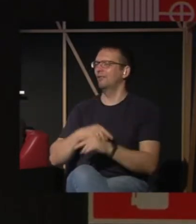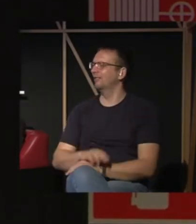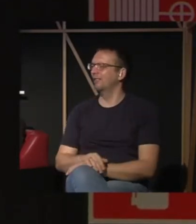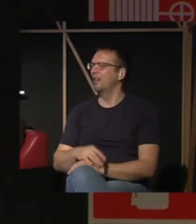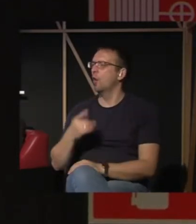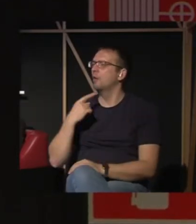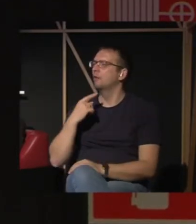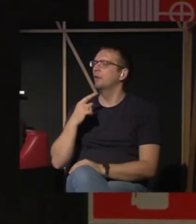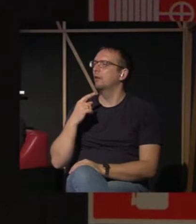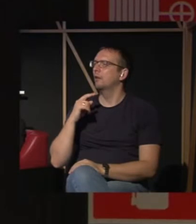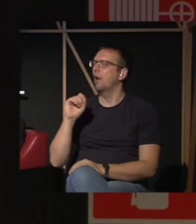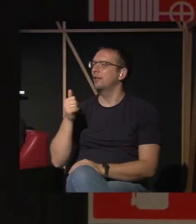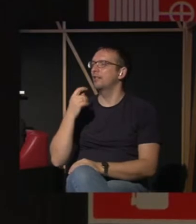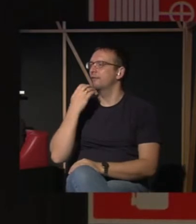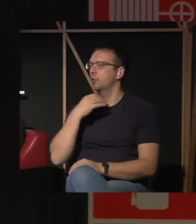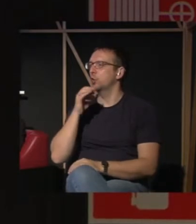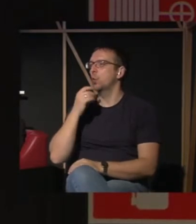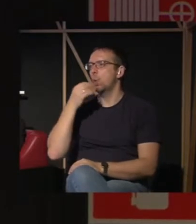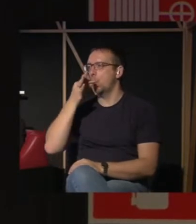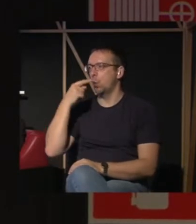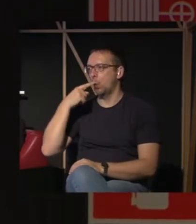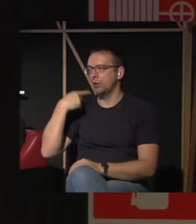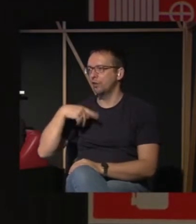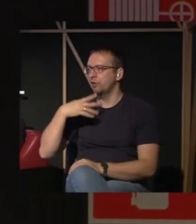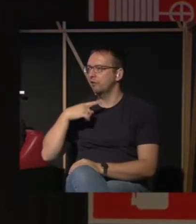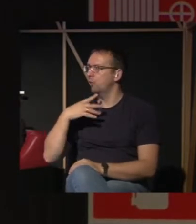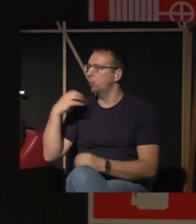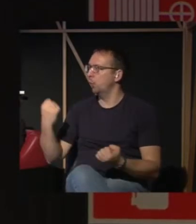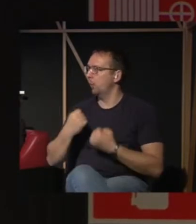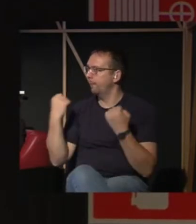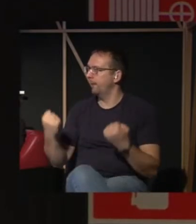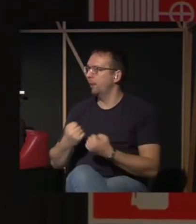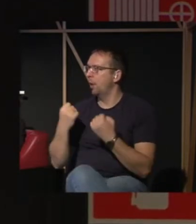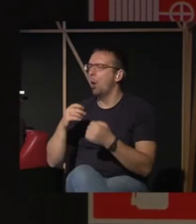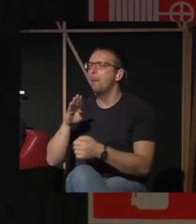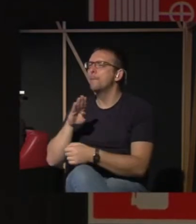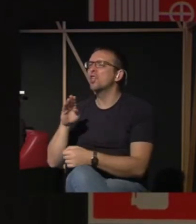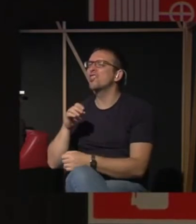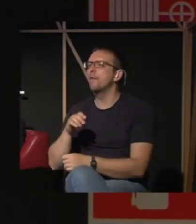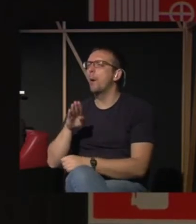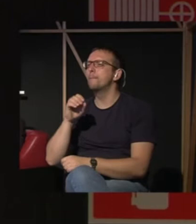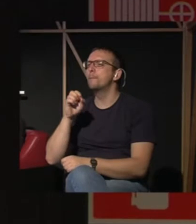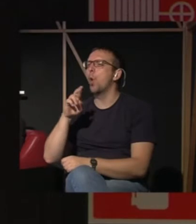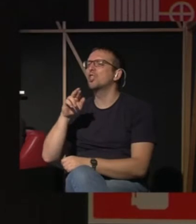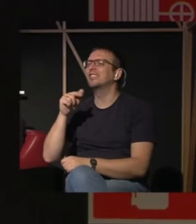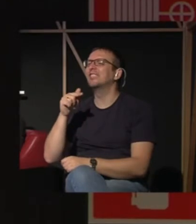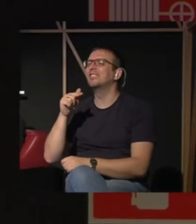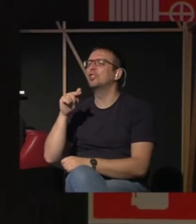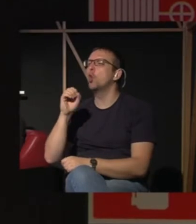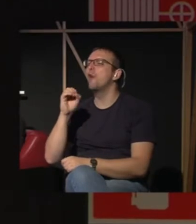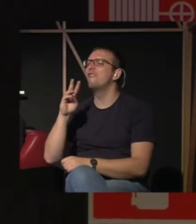So, upurstuva. How is that, Elena? It's good? Okay, upurstuva. We need it.